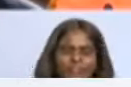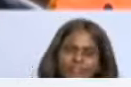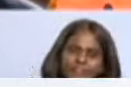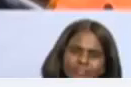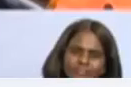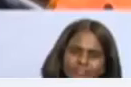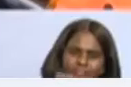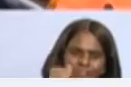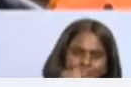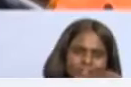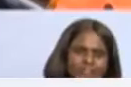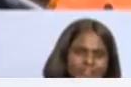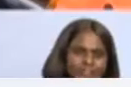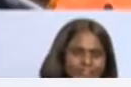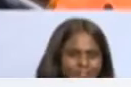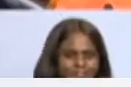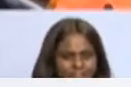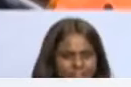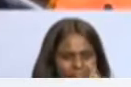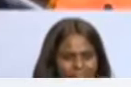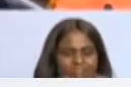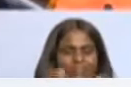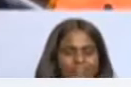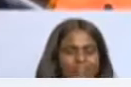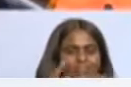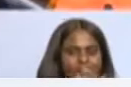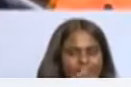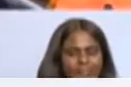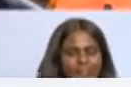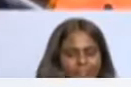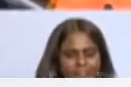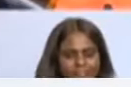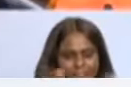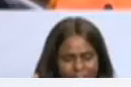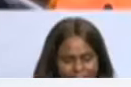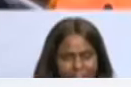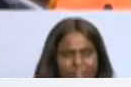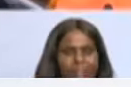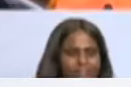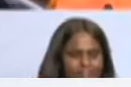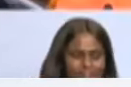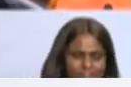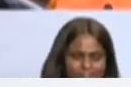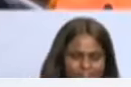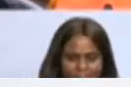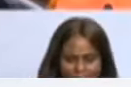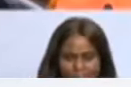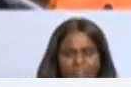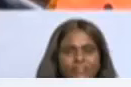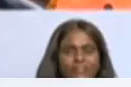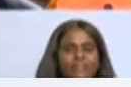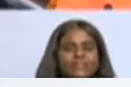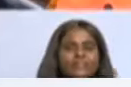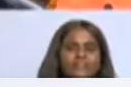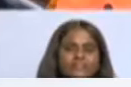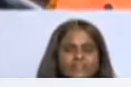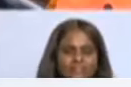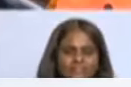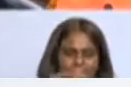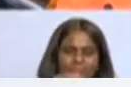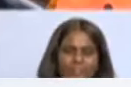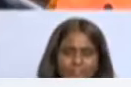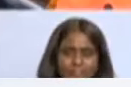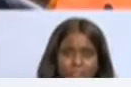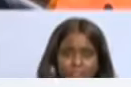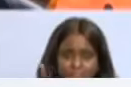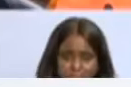pregnancies, and indeed, general delinquency amongst our young people, especially